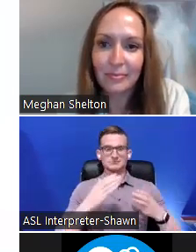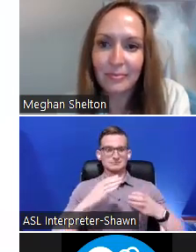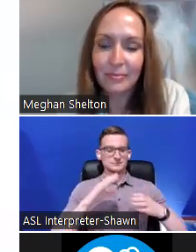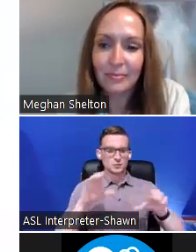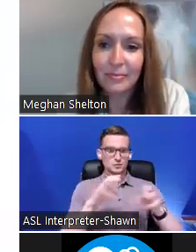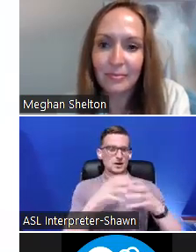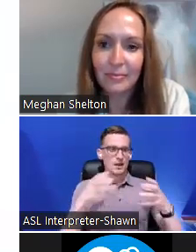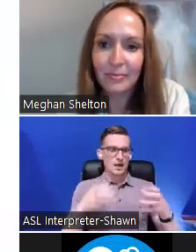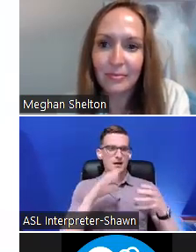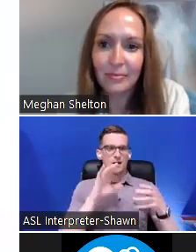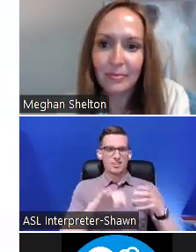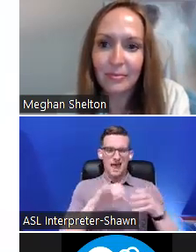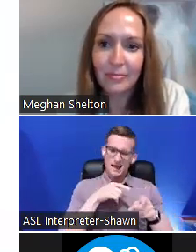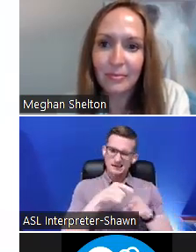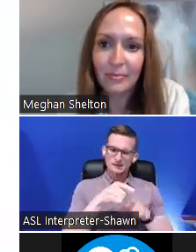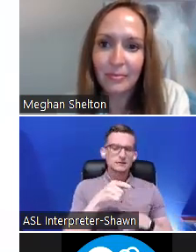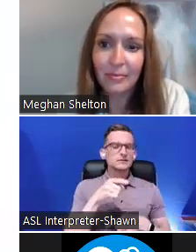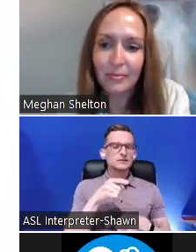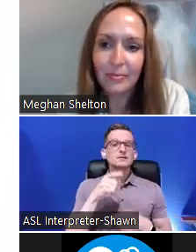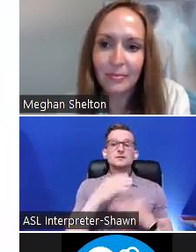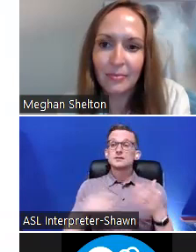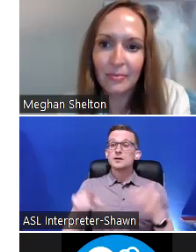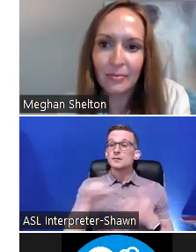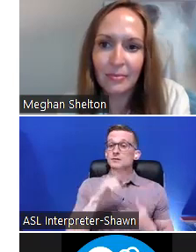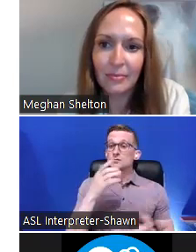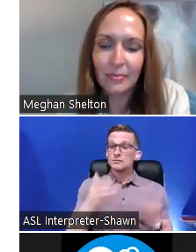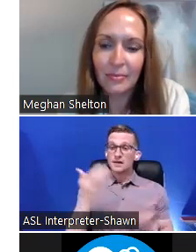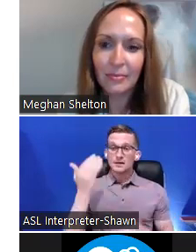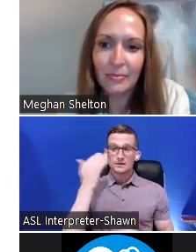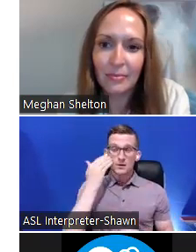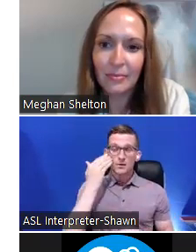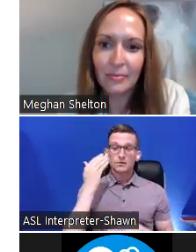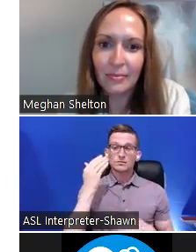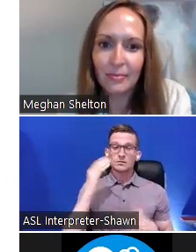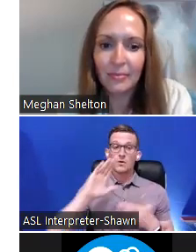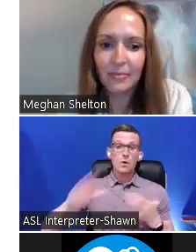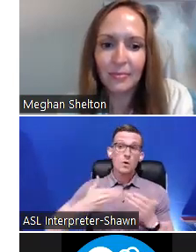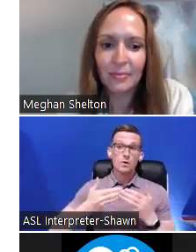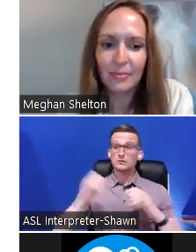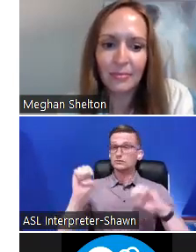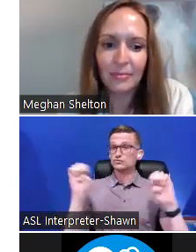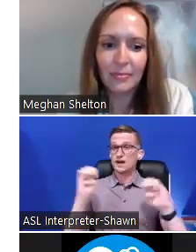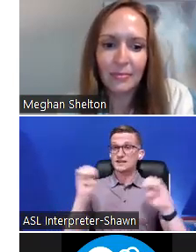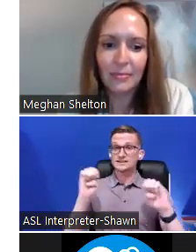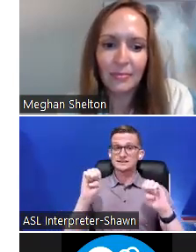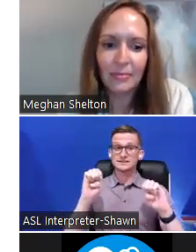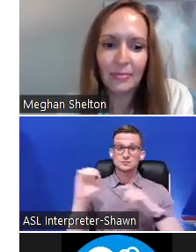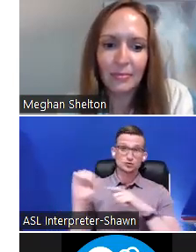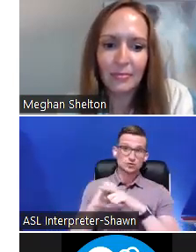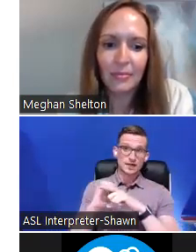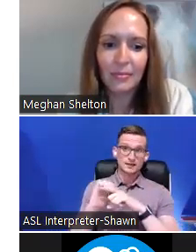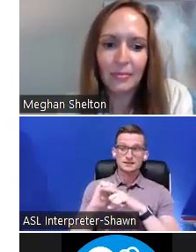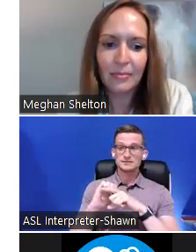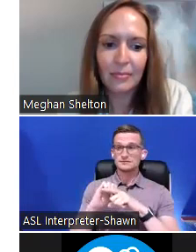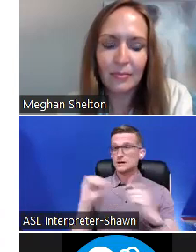So some of you may know that we're kind of overhauling our whole crisis sort of training